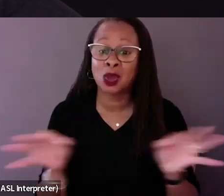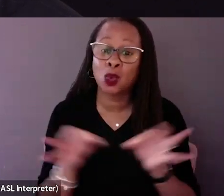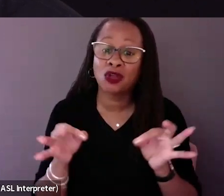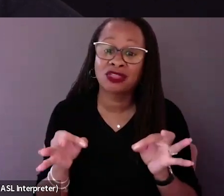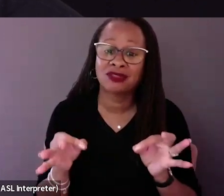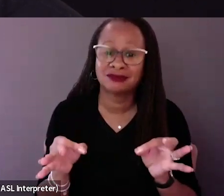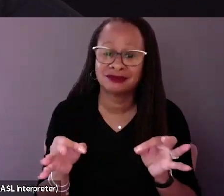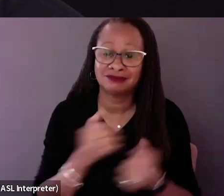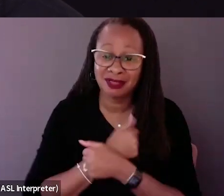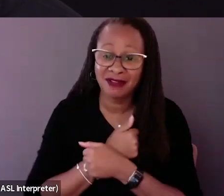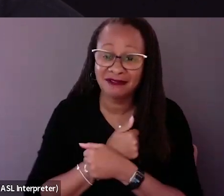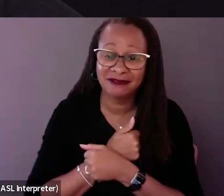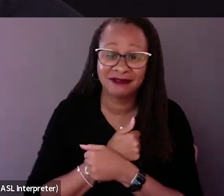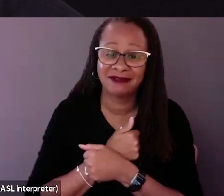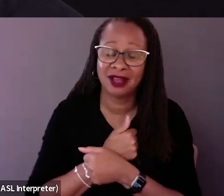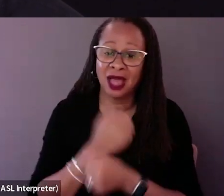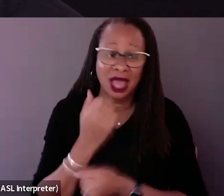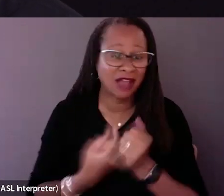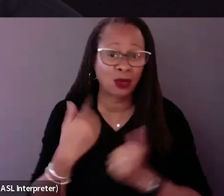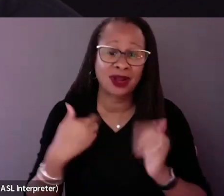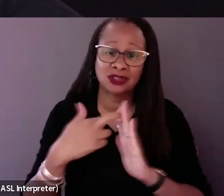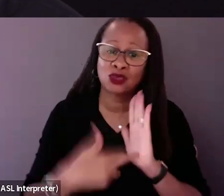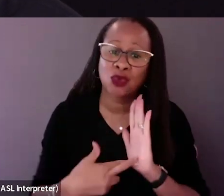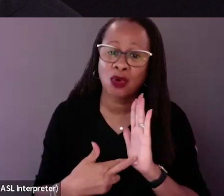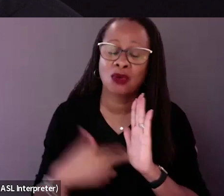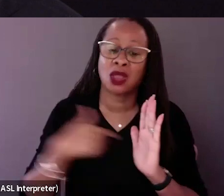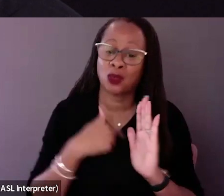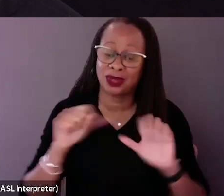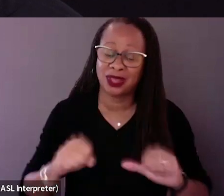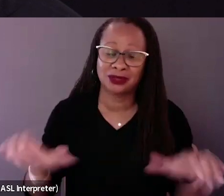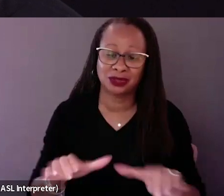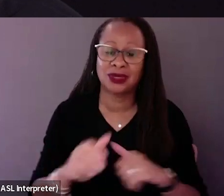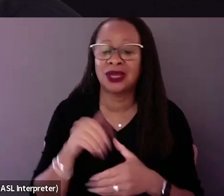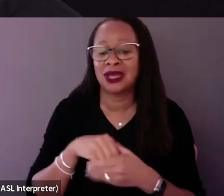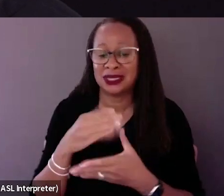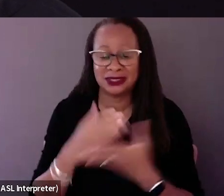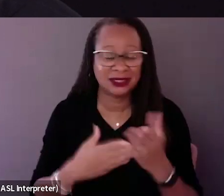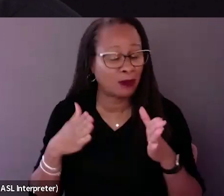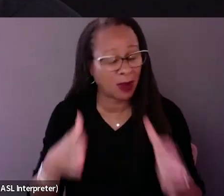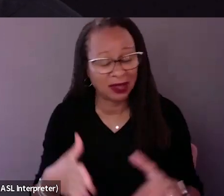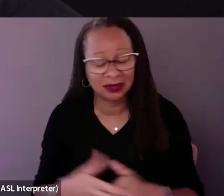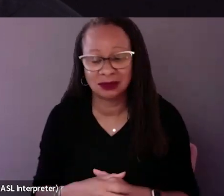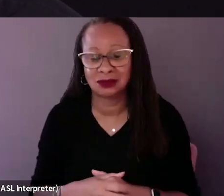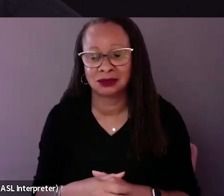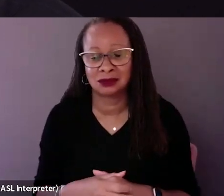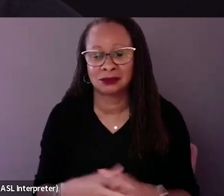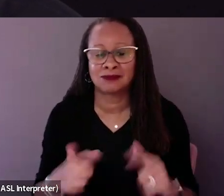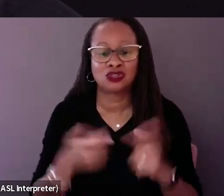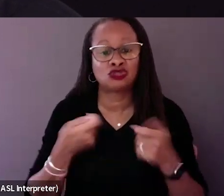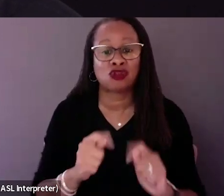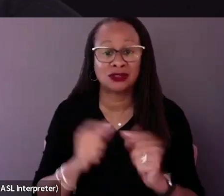and everybody has a role that we could do in some regards to try